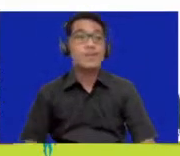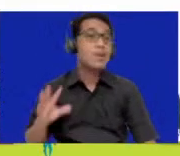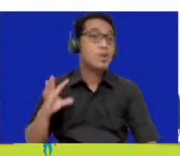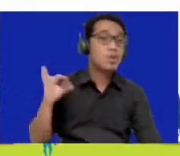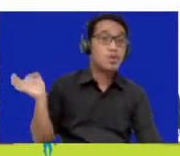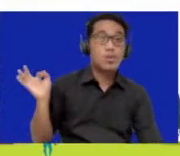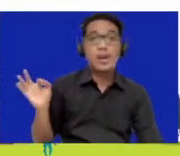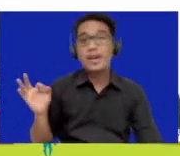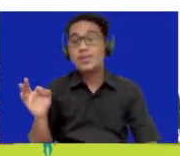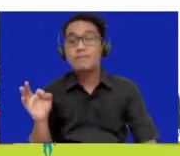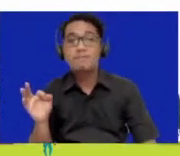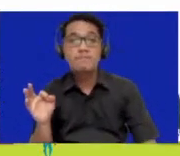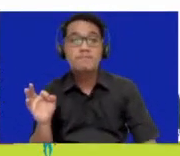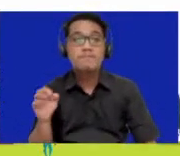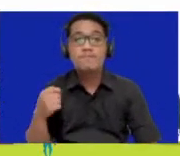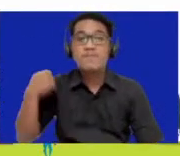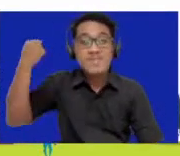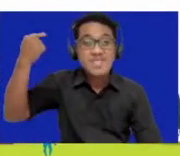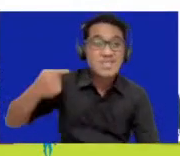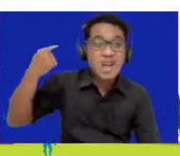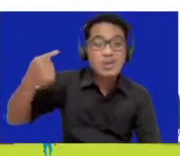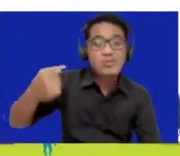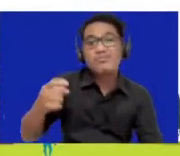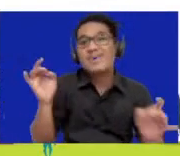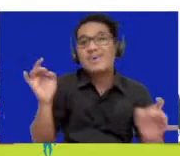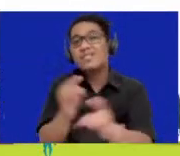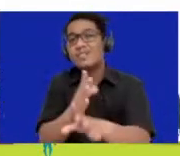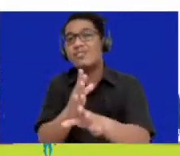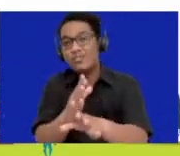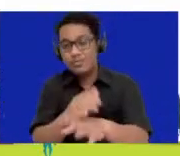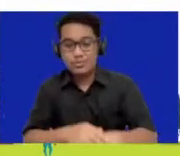seasons for any immediate involvement.